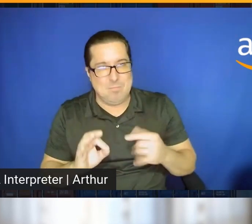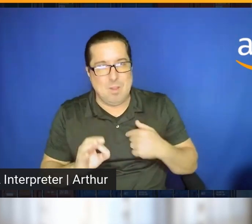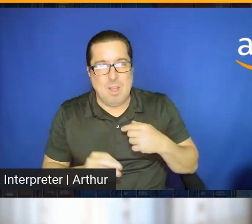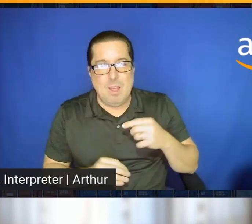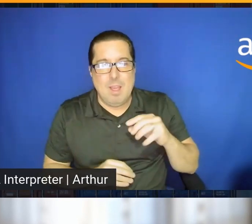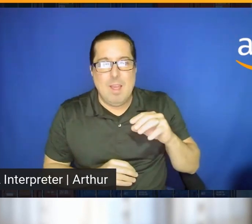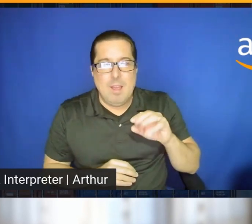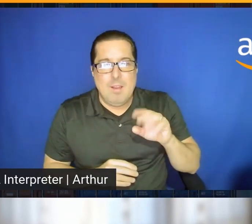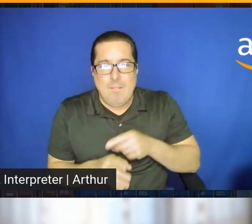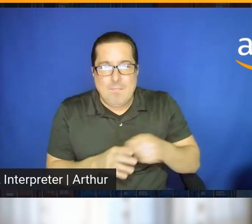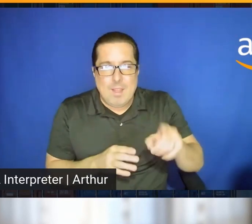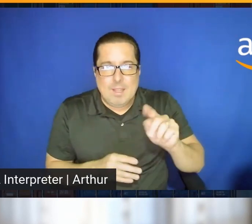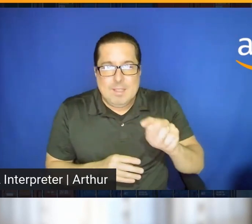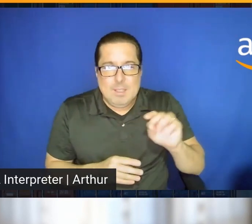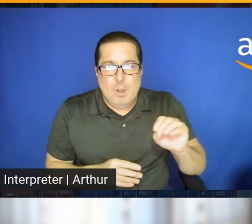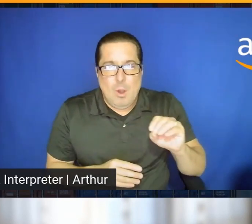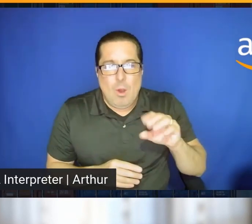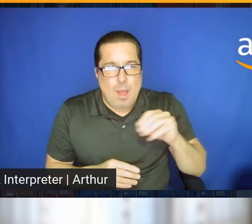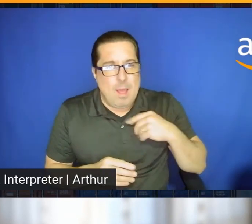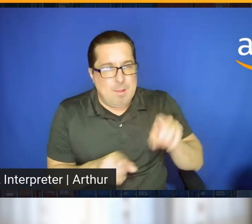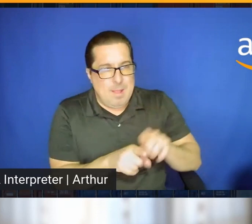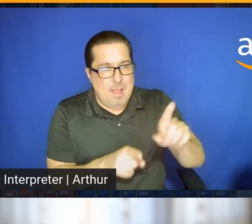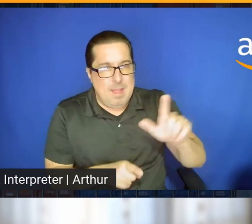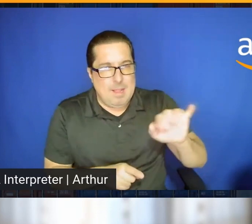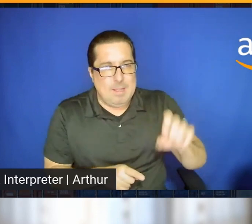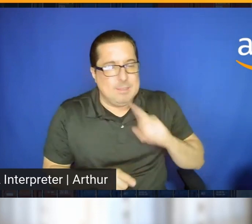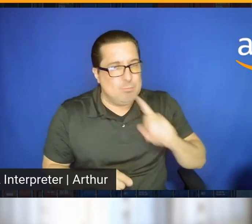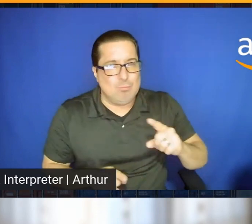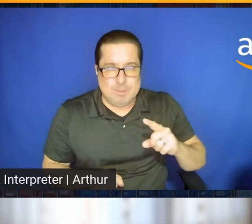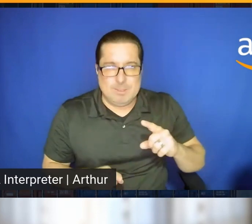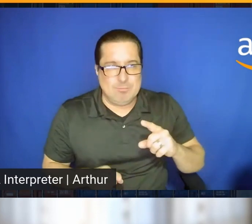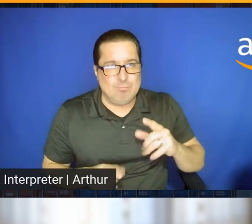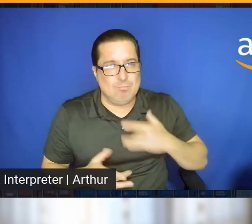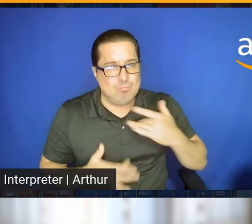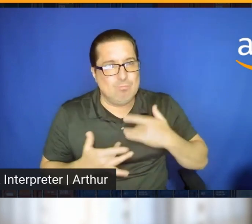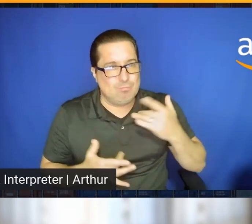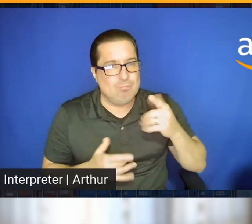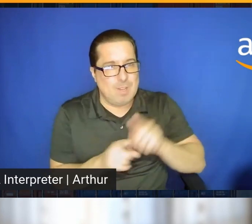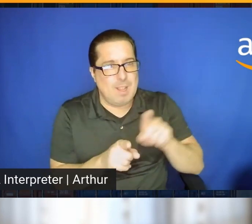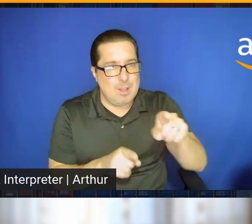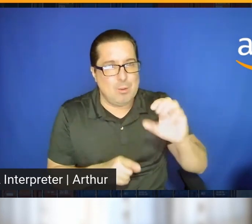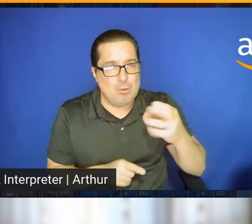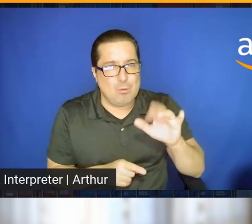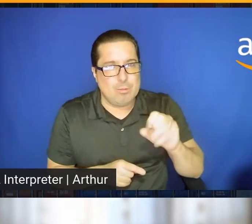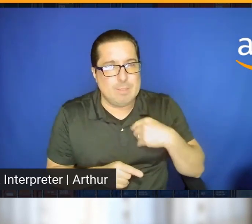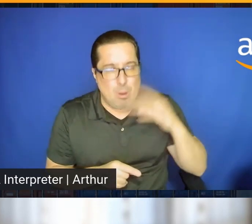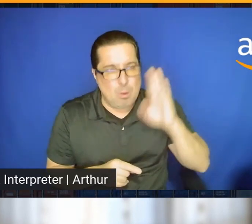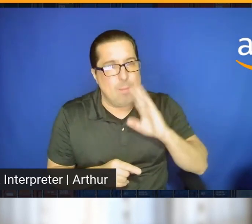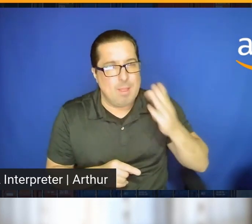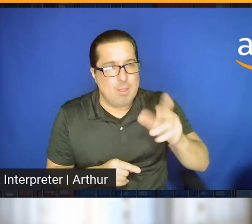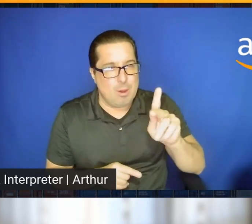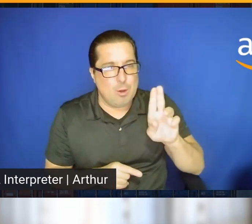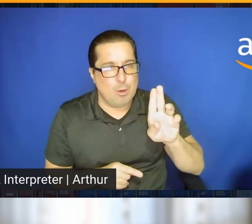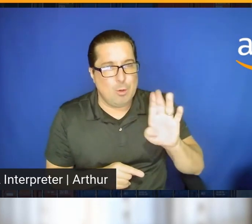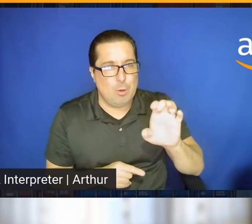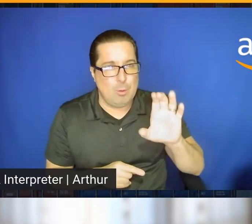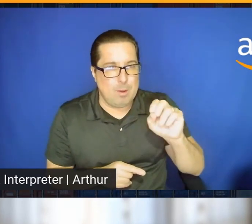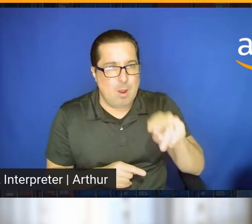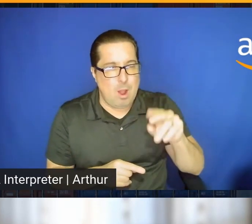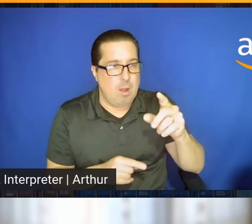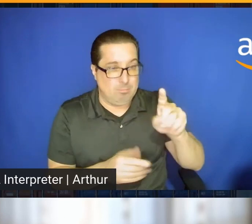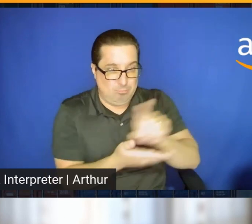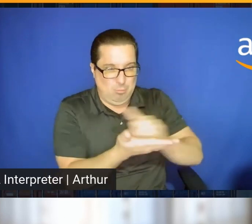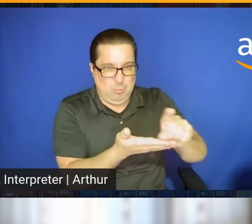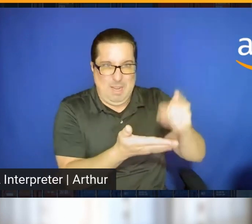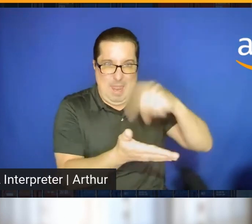CTO at Isovalent, and like Liz, I'm super, and yourself, Chris. I'll be there at KubeCon all week next week, and I'm super excited